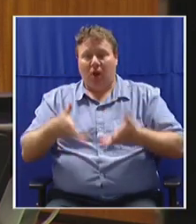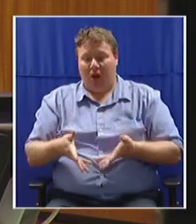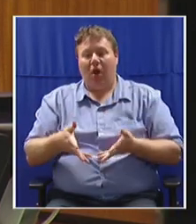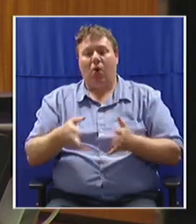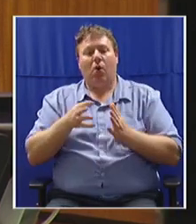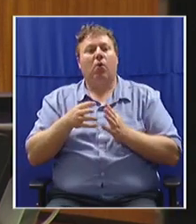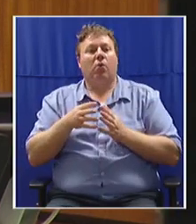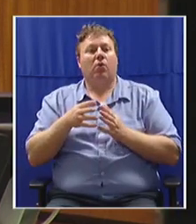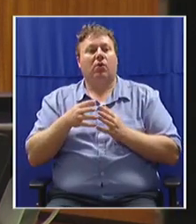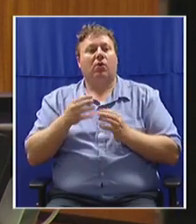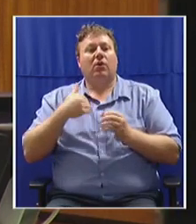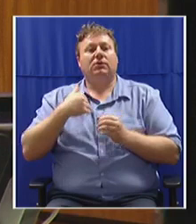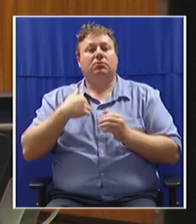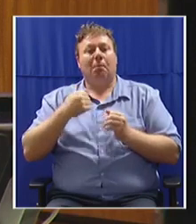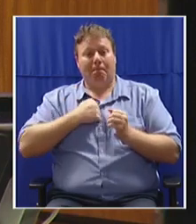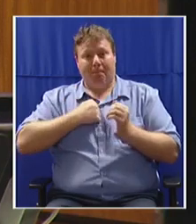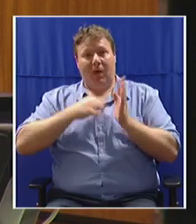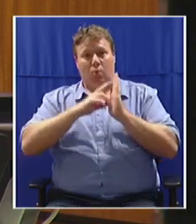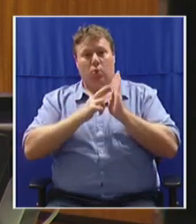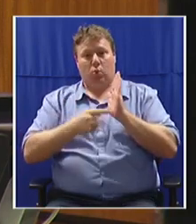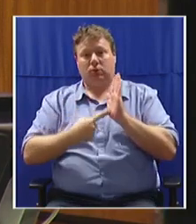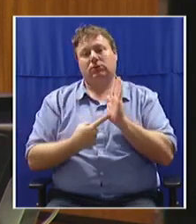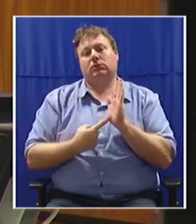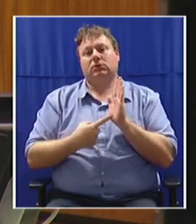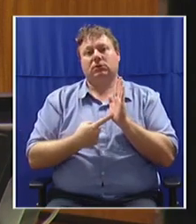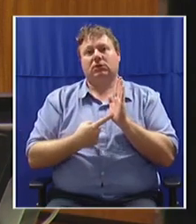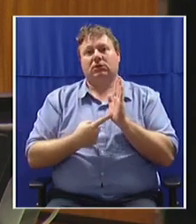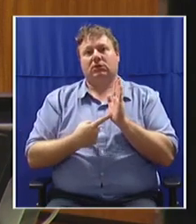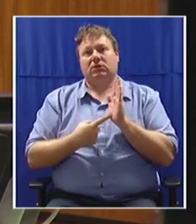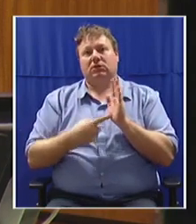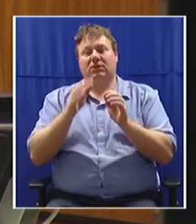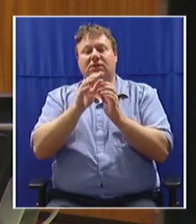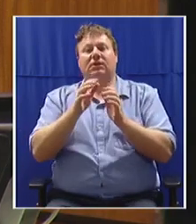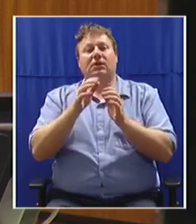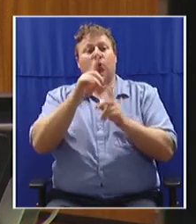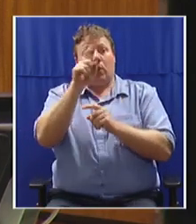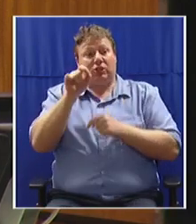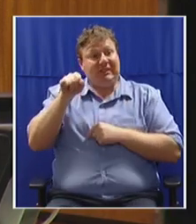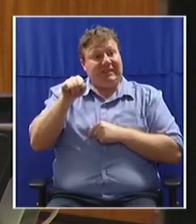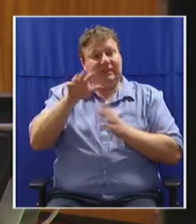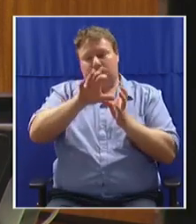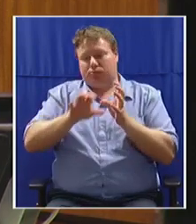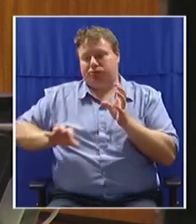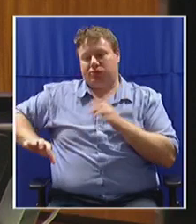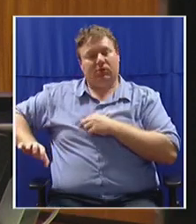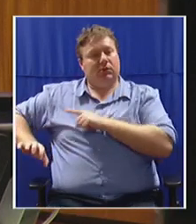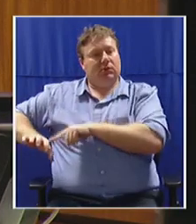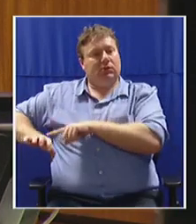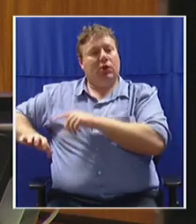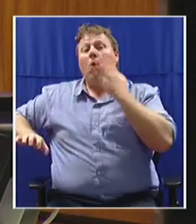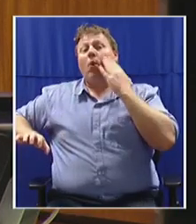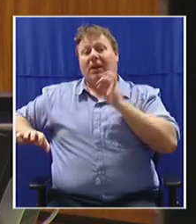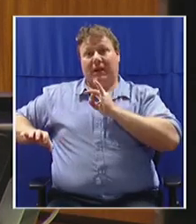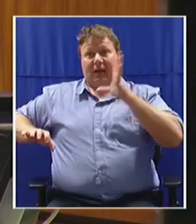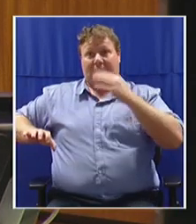question, this supplementary, be set aside until I can get clarity on that, and therefore that,